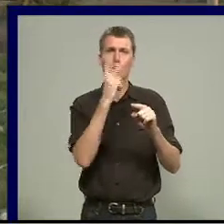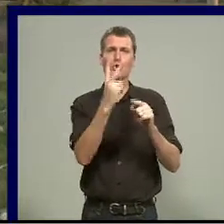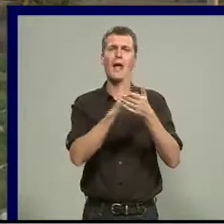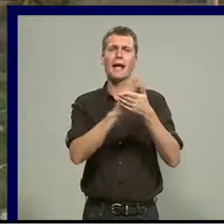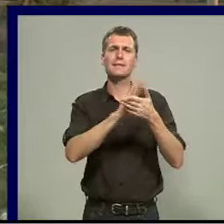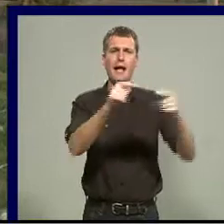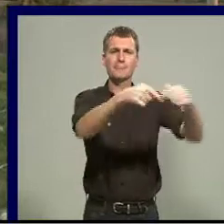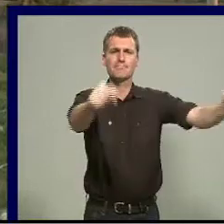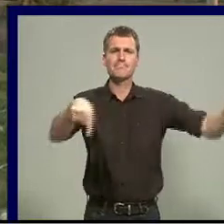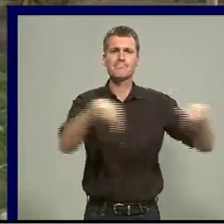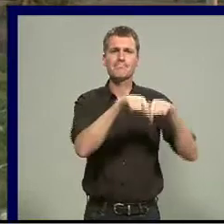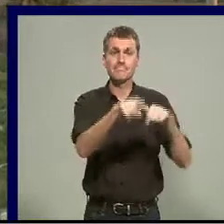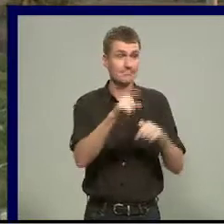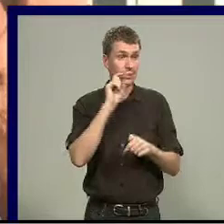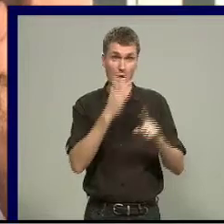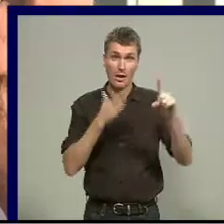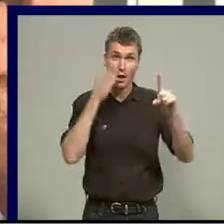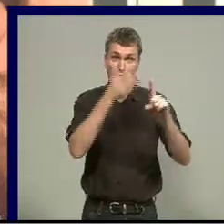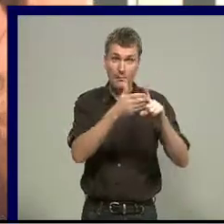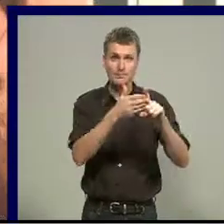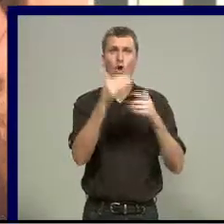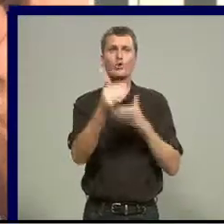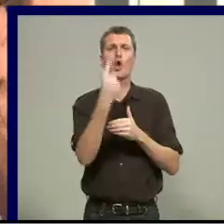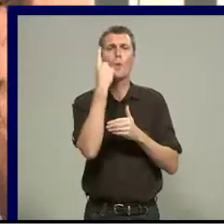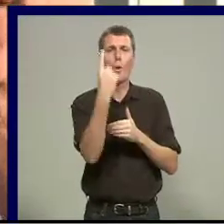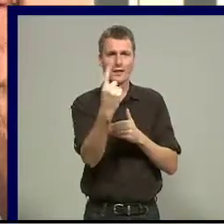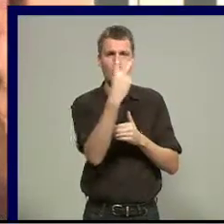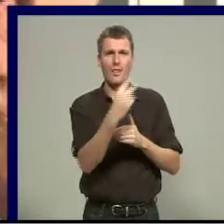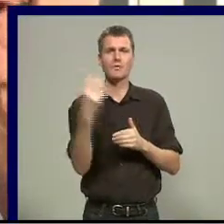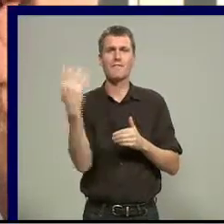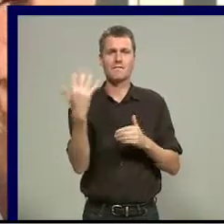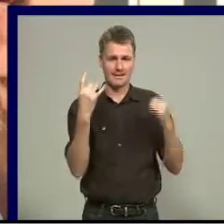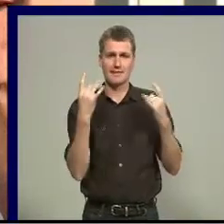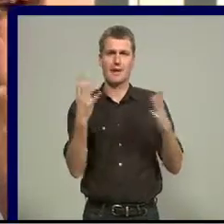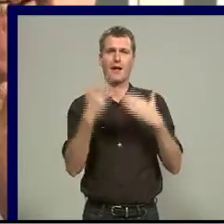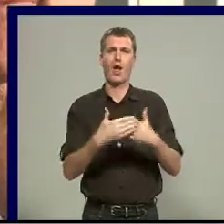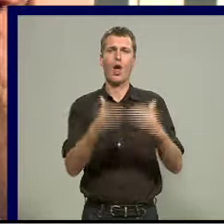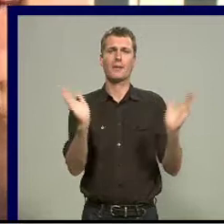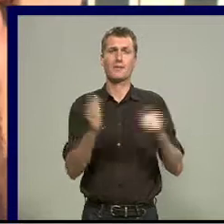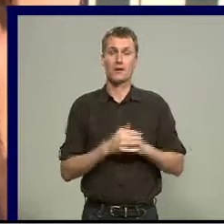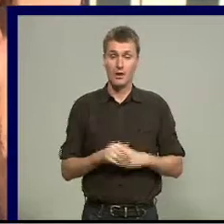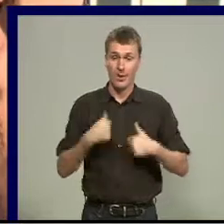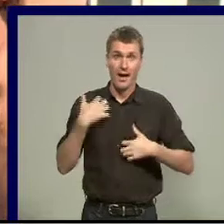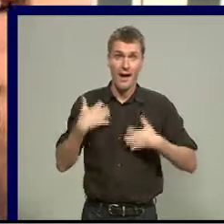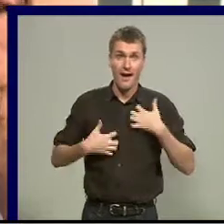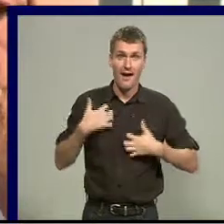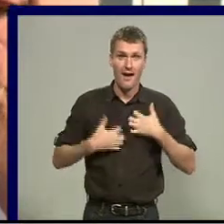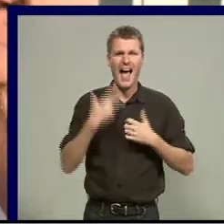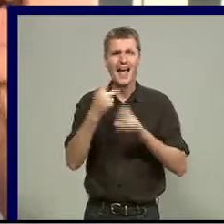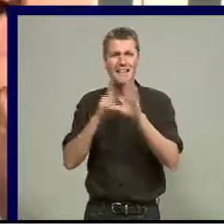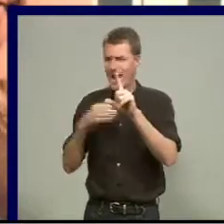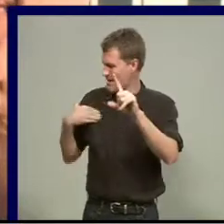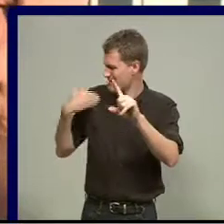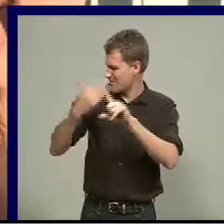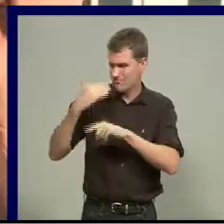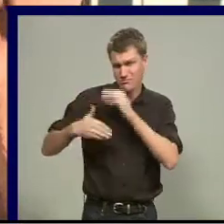school plans to be opened for the beginning of Term 1 2015. We're very excited. It's been an 8-year process. We're getting